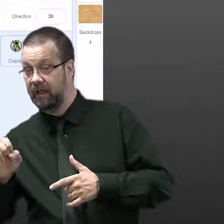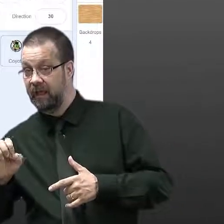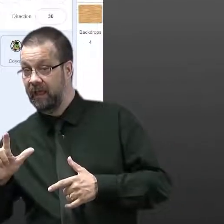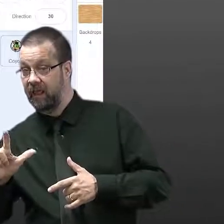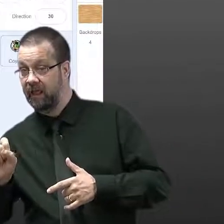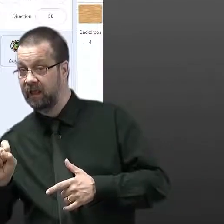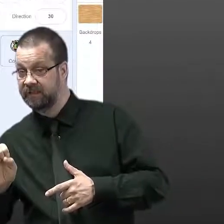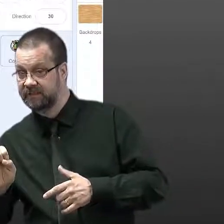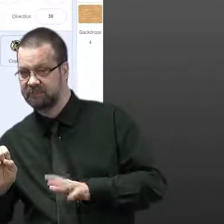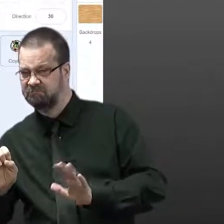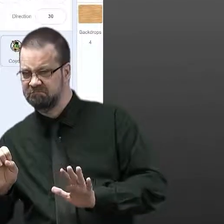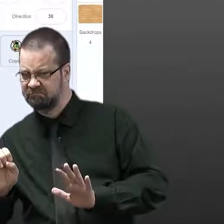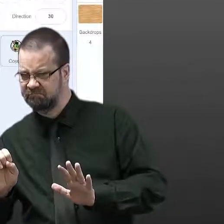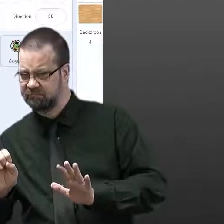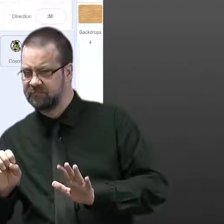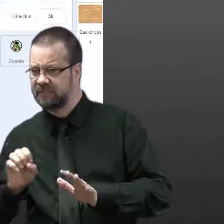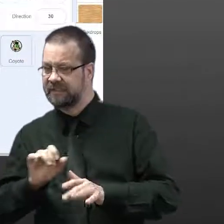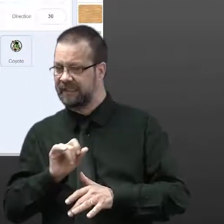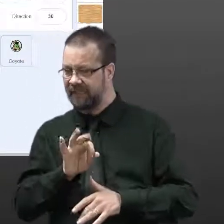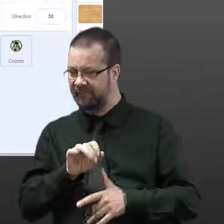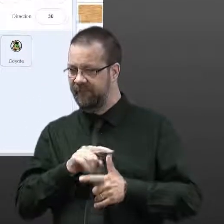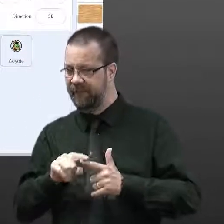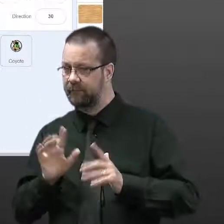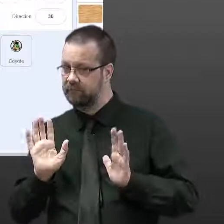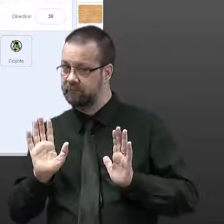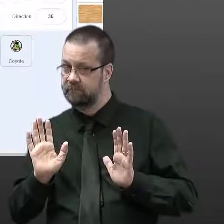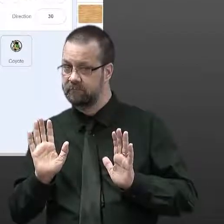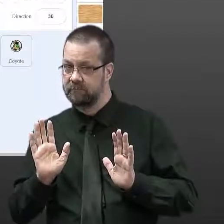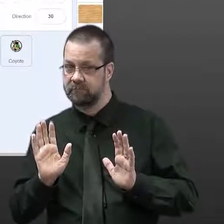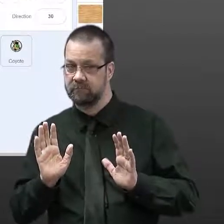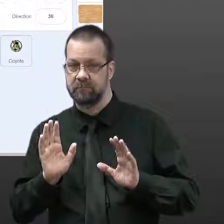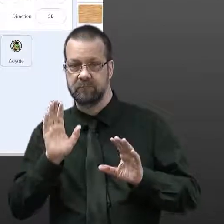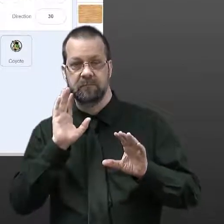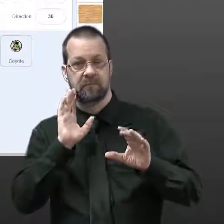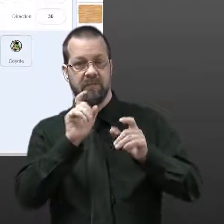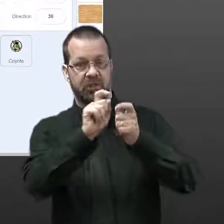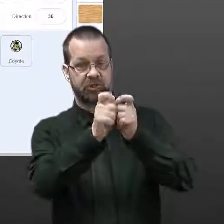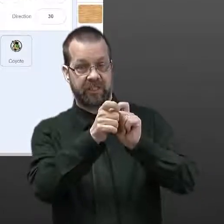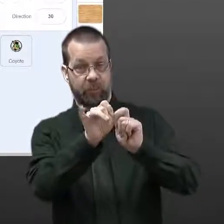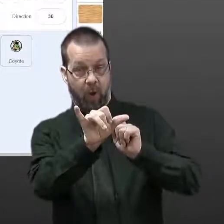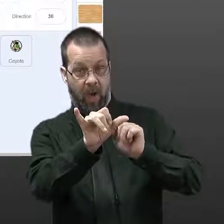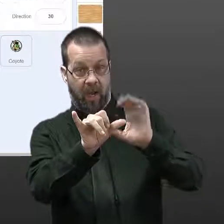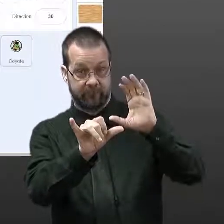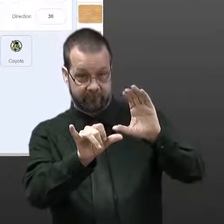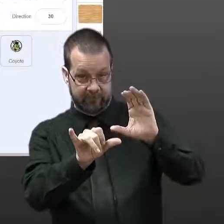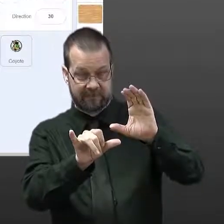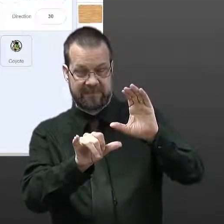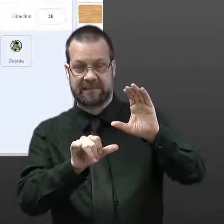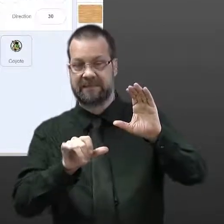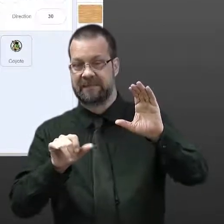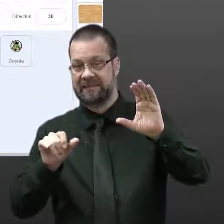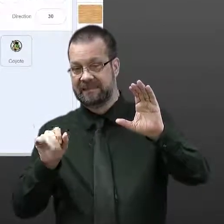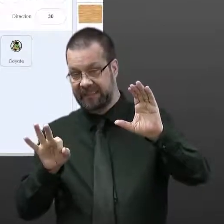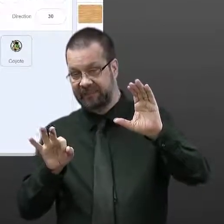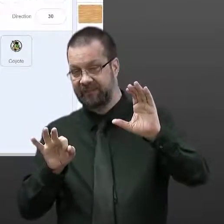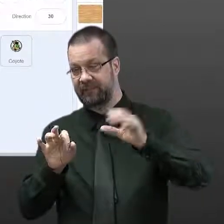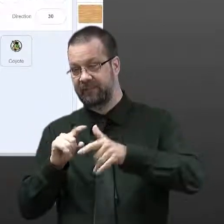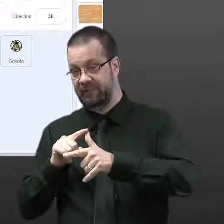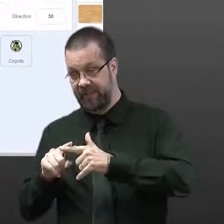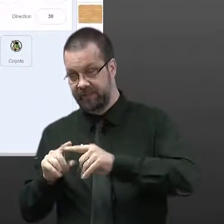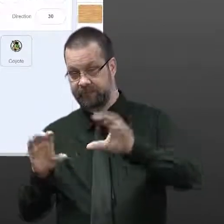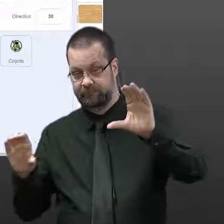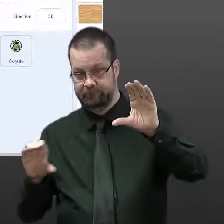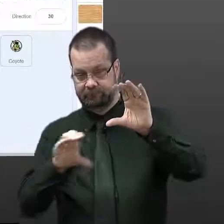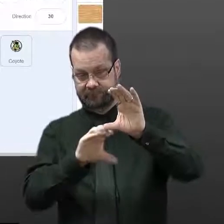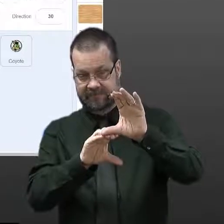then else, just the one that says if then. And that's going to go underneath our change Y velocity